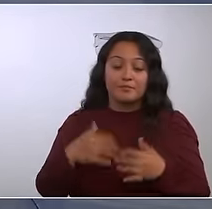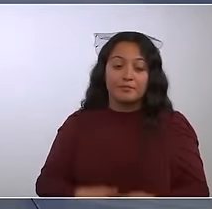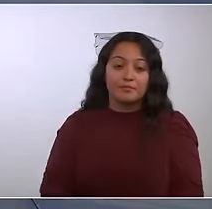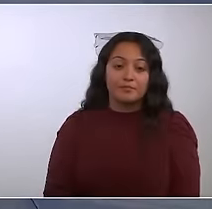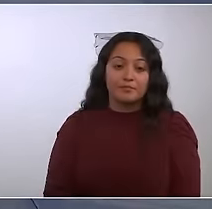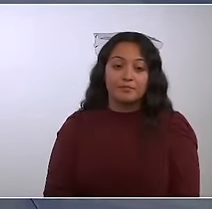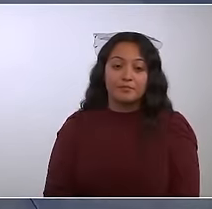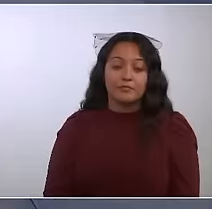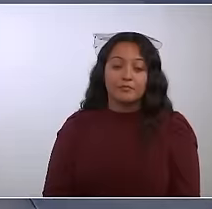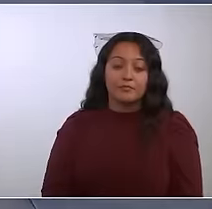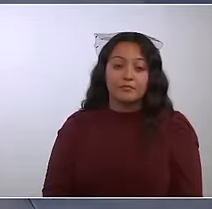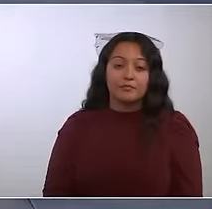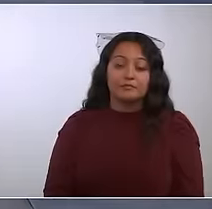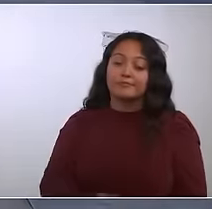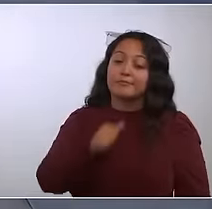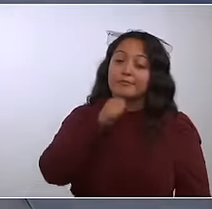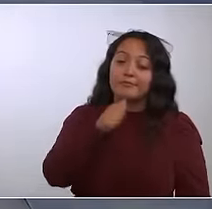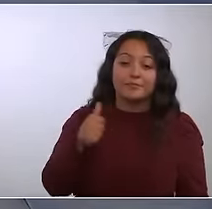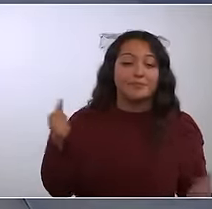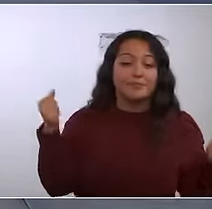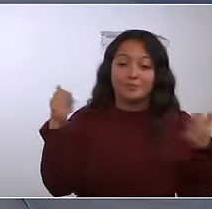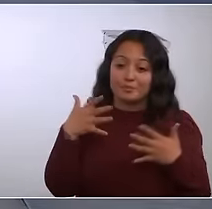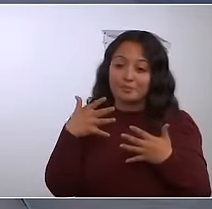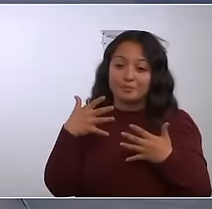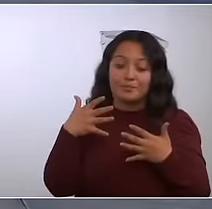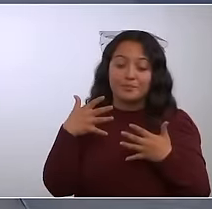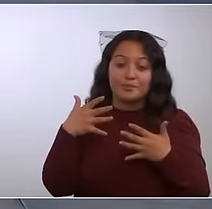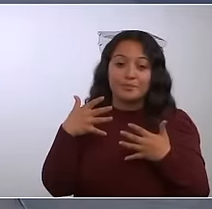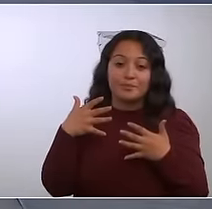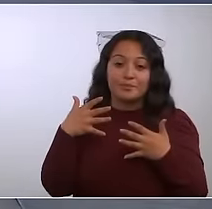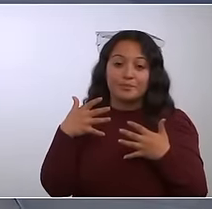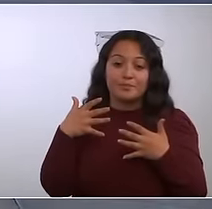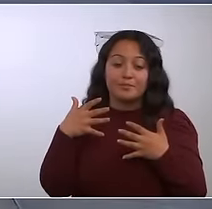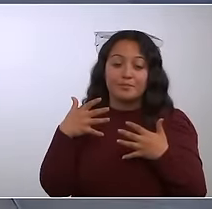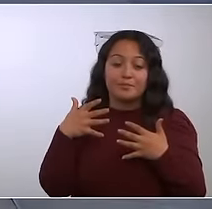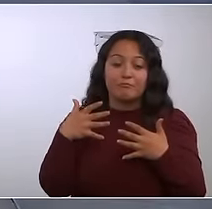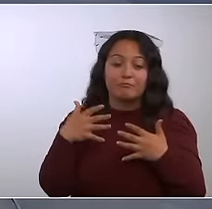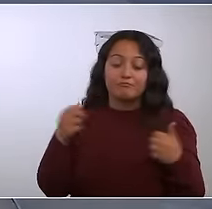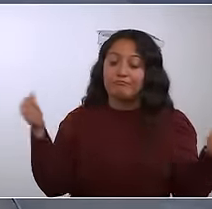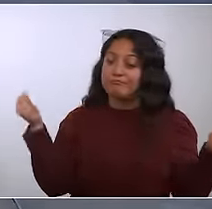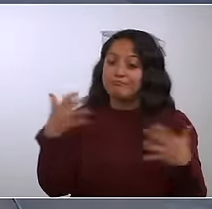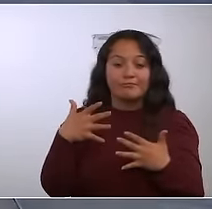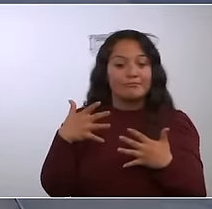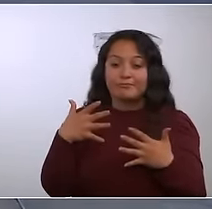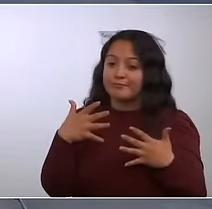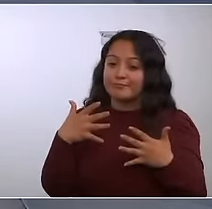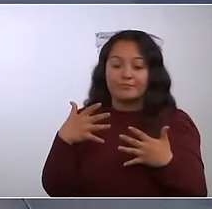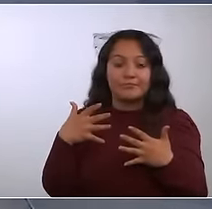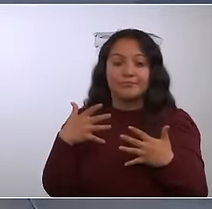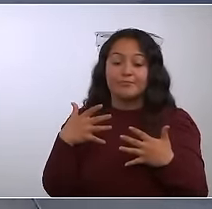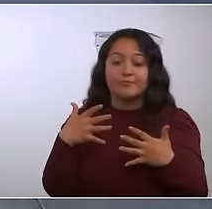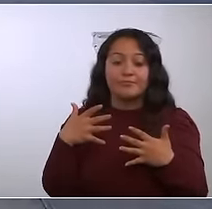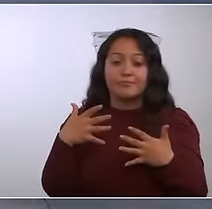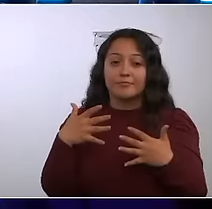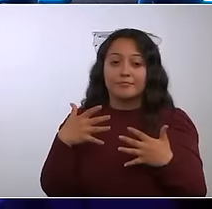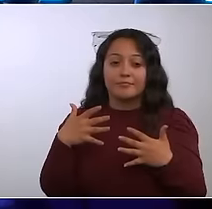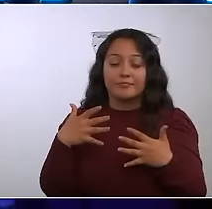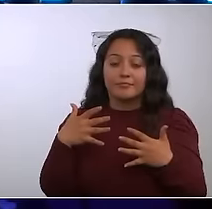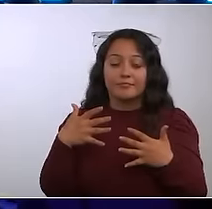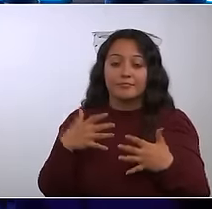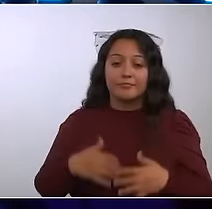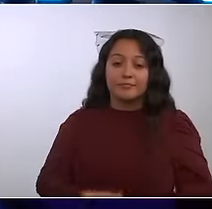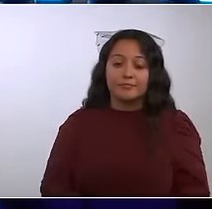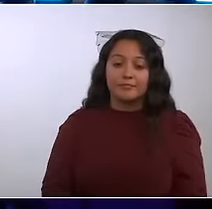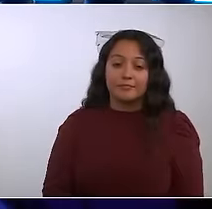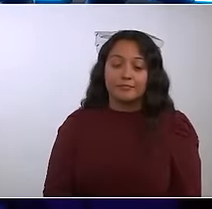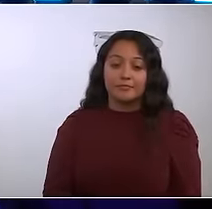ellos. Let me turn this way. Don't be afraid of them. Voy a voltearme acá. No temáis. No temas. Don't be afraid. Don't be afraid of them.